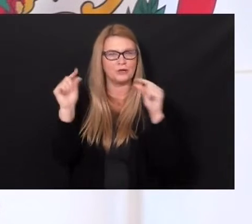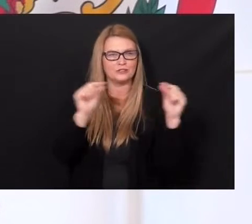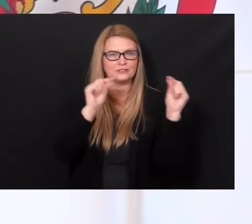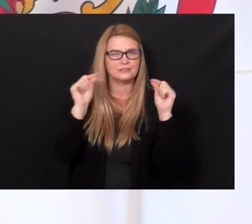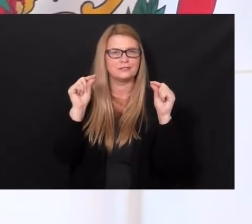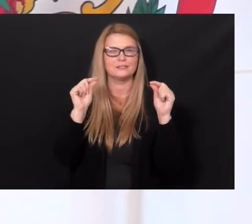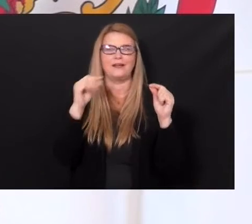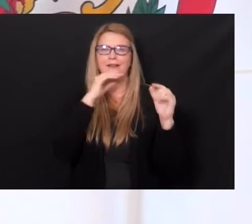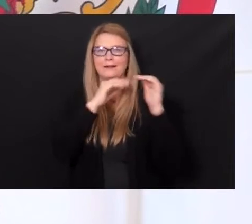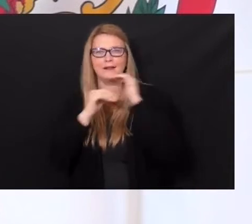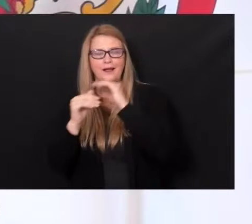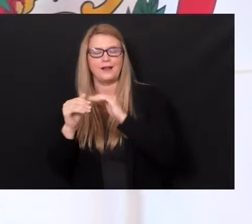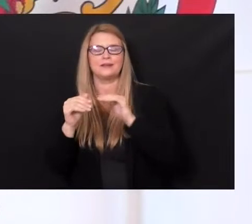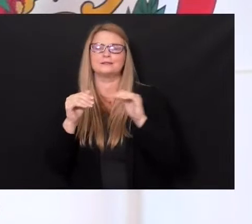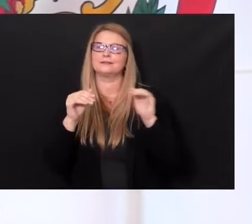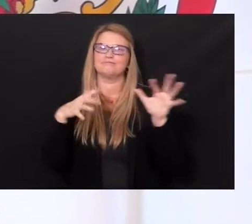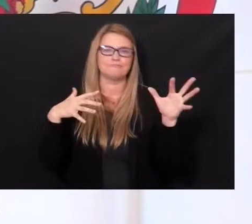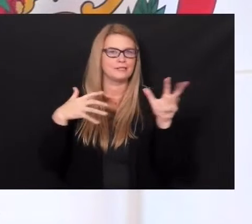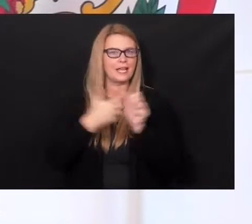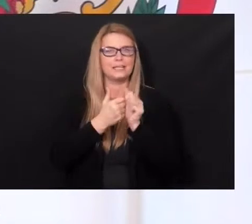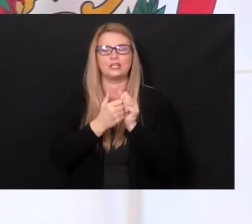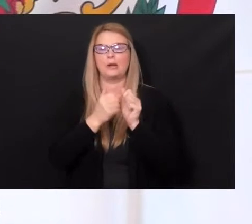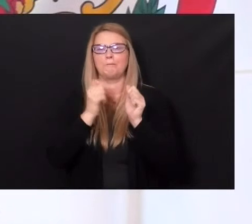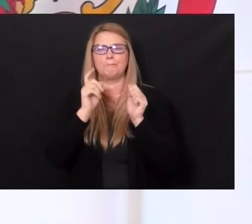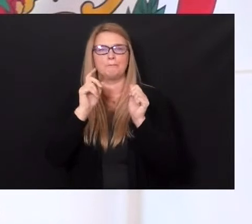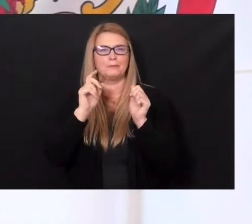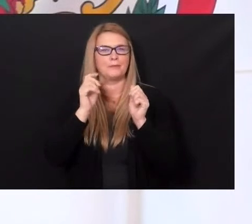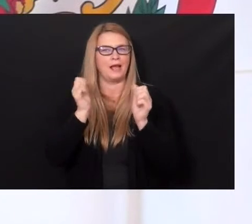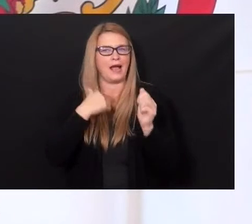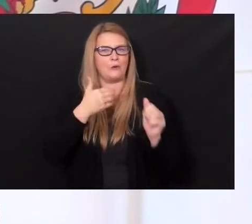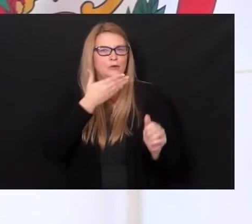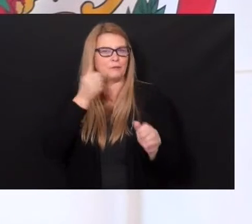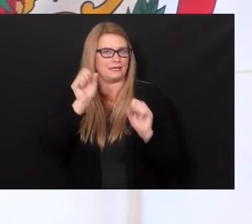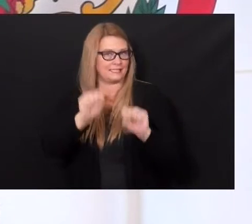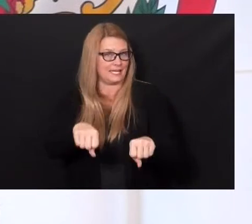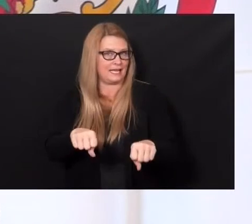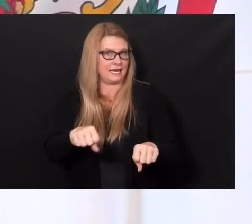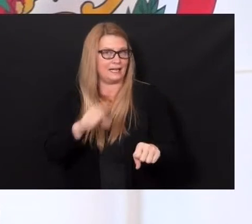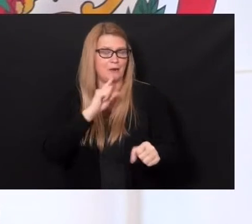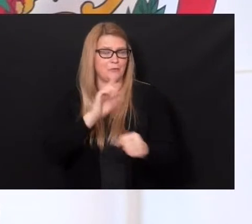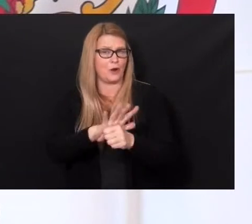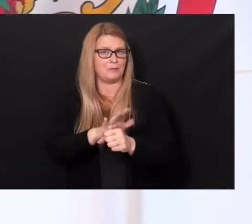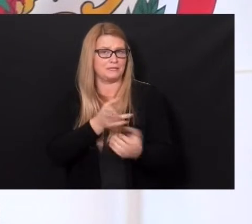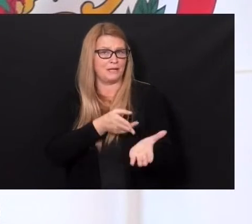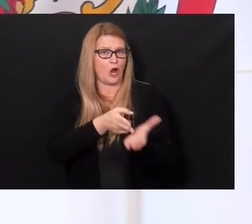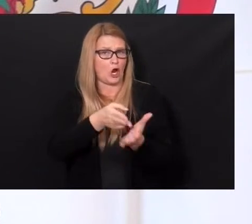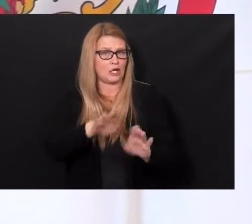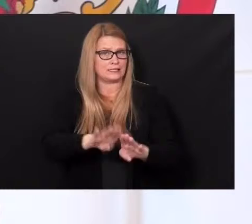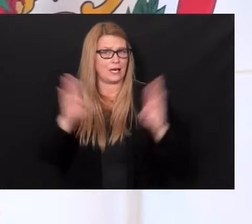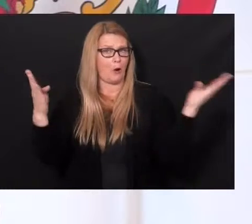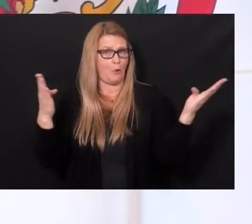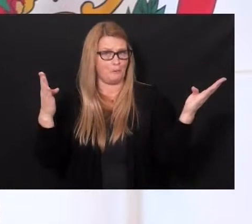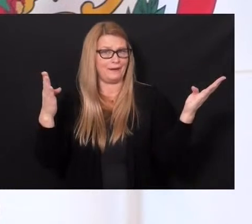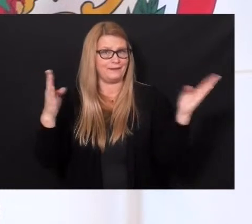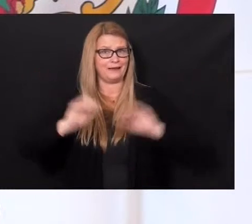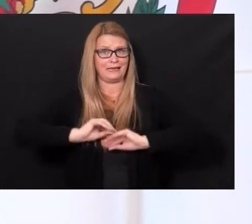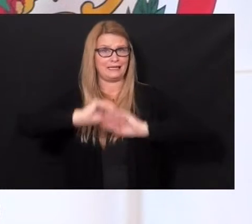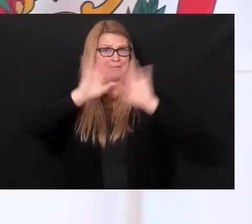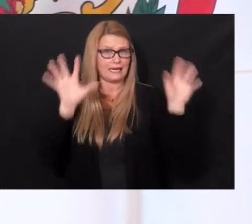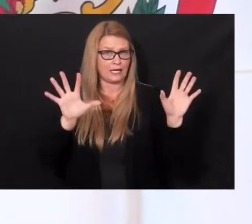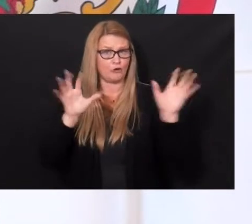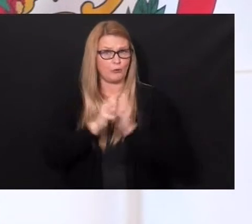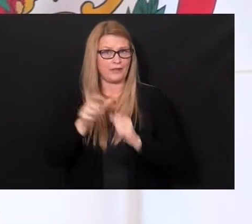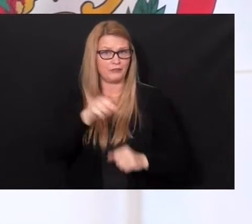speed, and I'll do the very best I can, and I promise you I'll tell you the absolute truth. And I know you've been with me